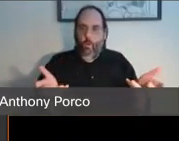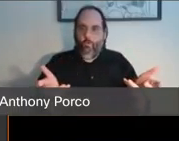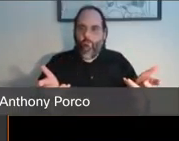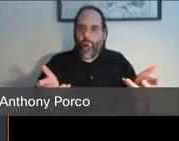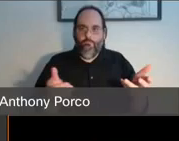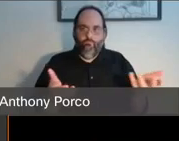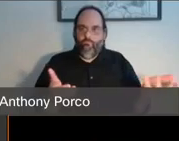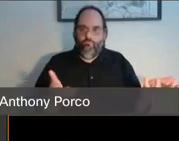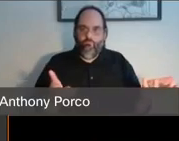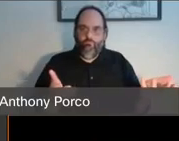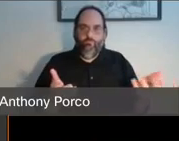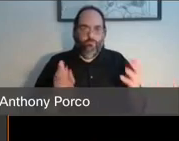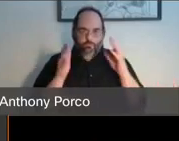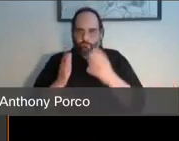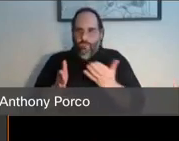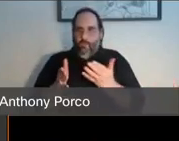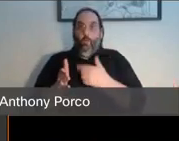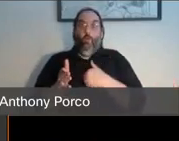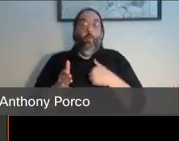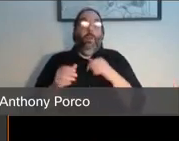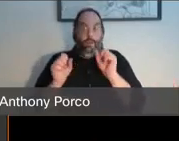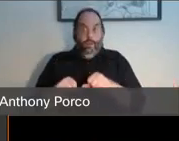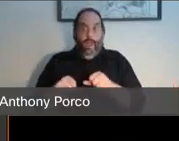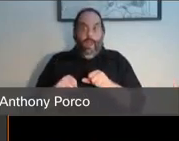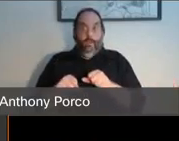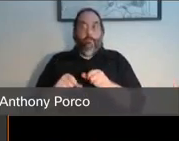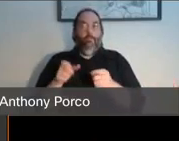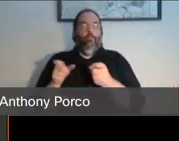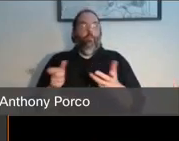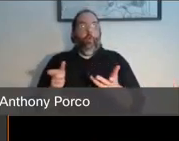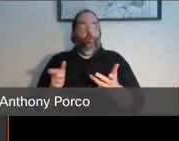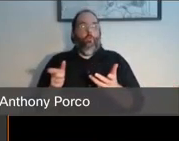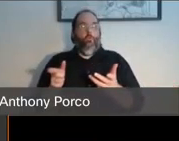control, and focusing on things that are within our power